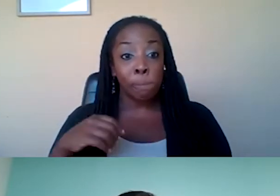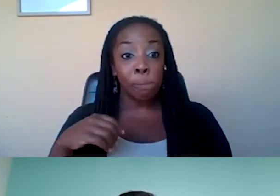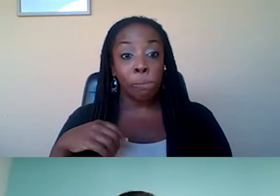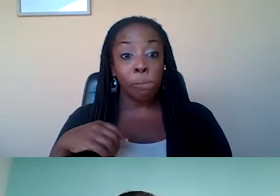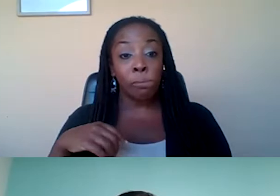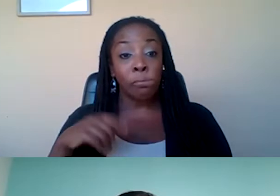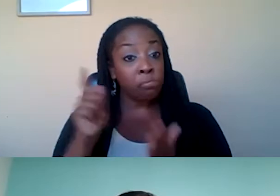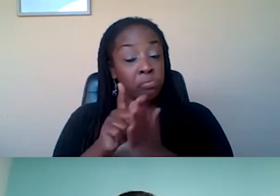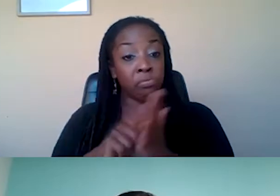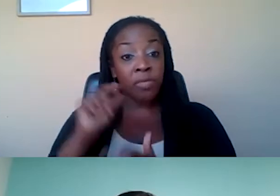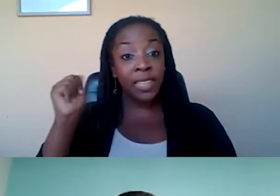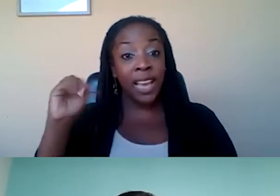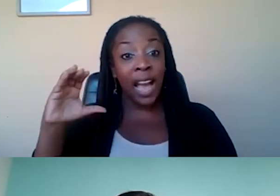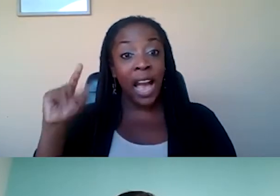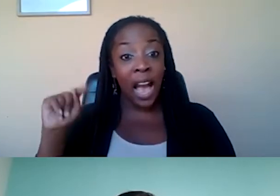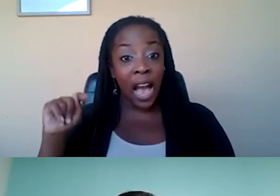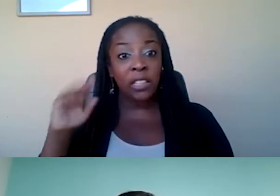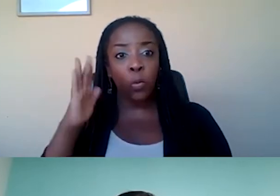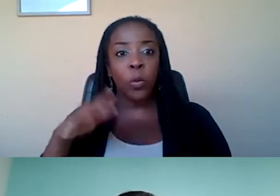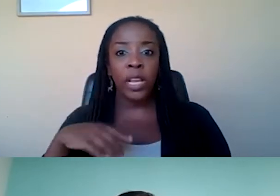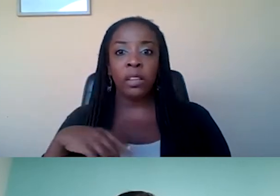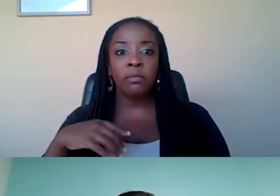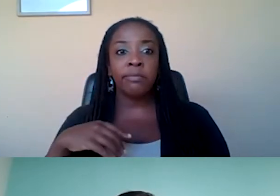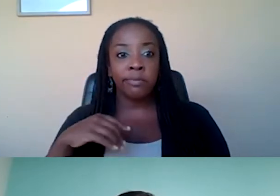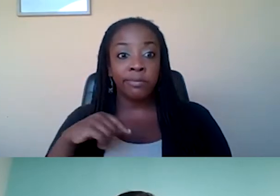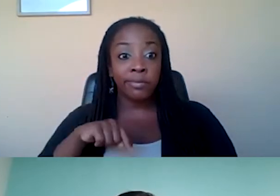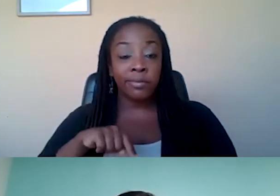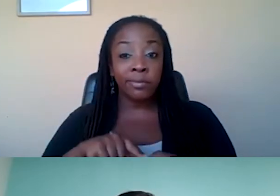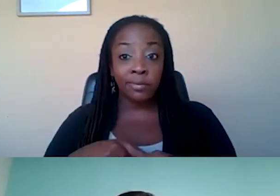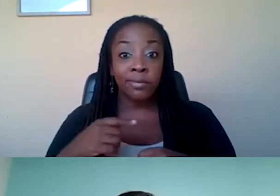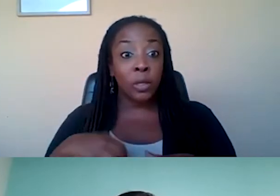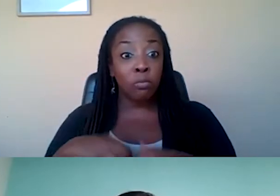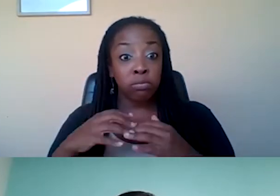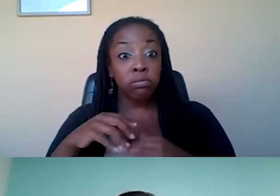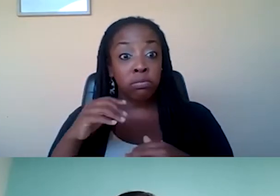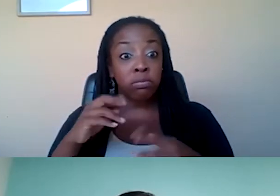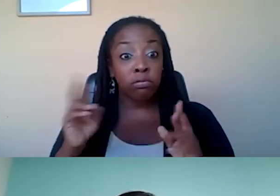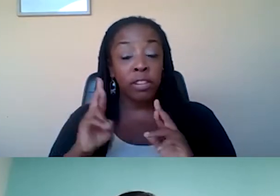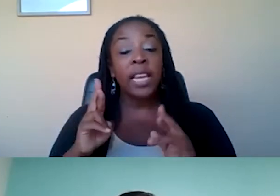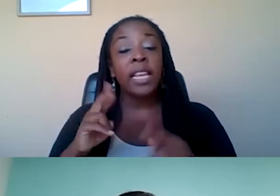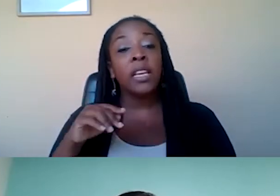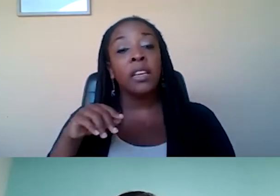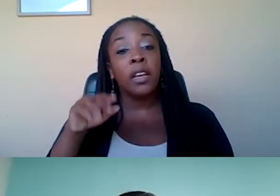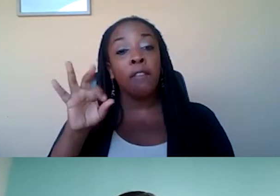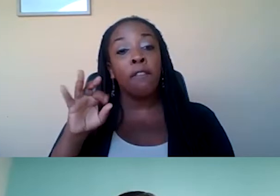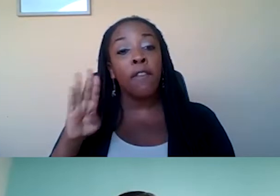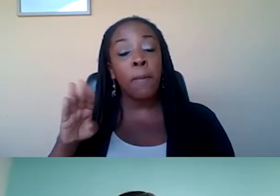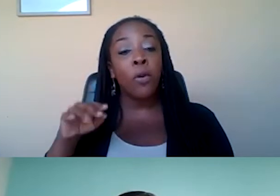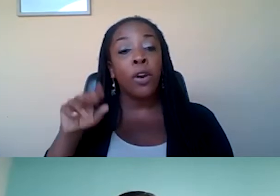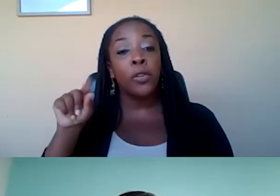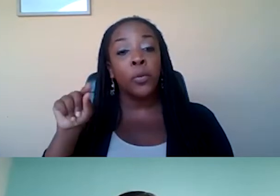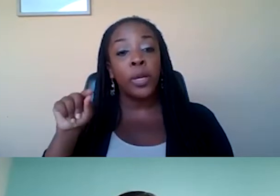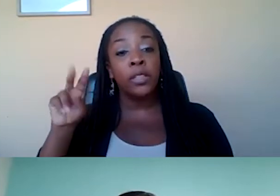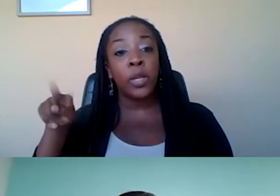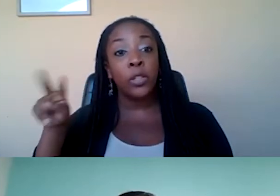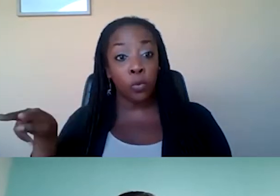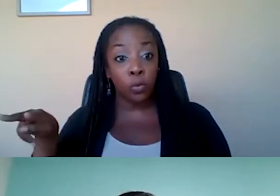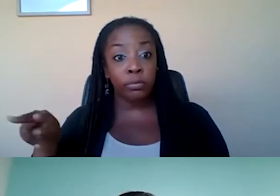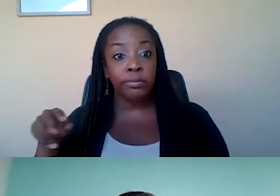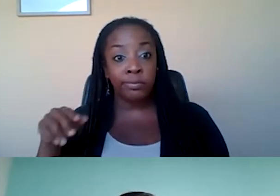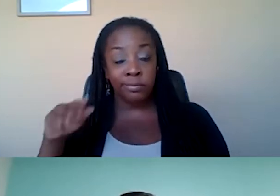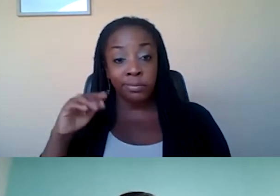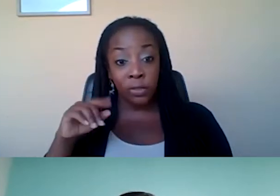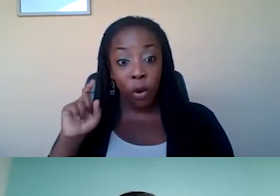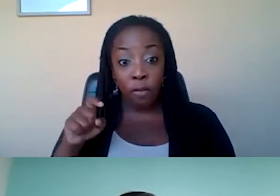February next year, February 14, 2022. And of course, there are provisions that are to be made. For